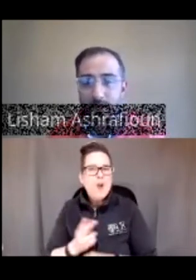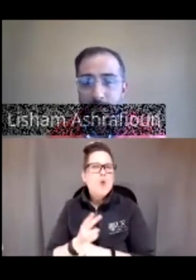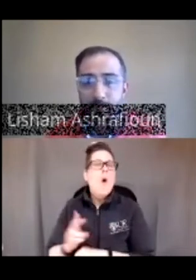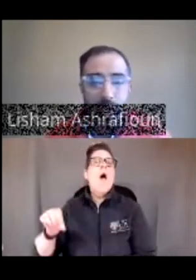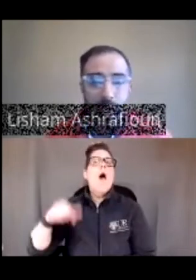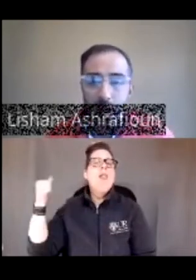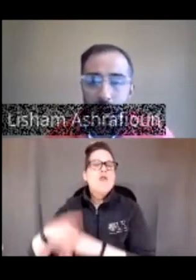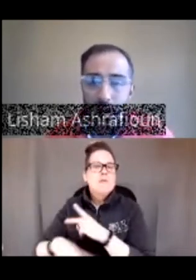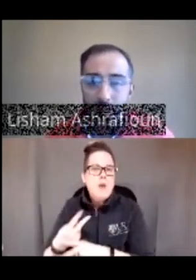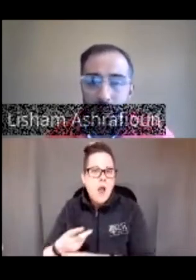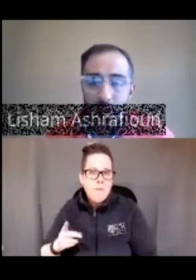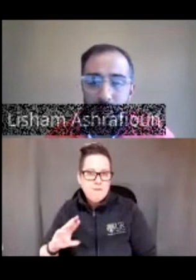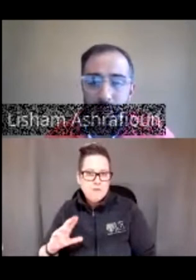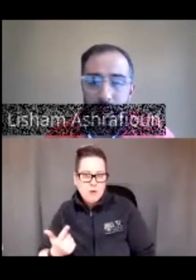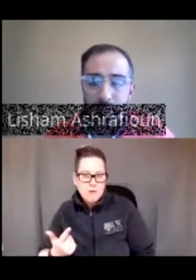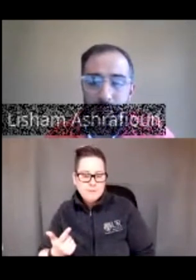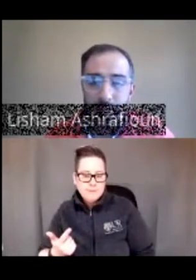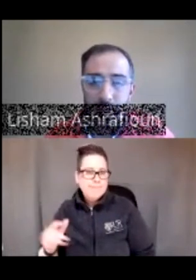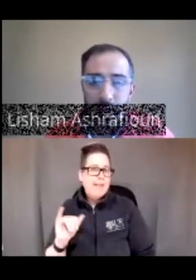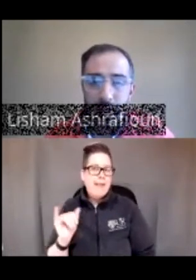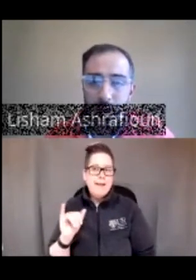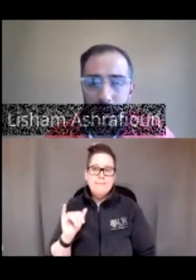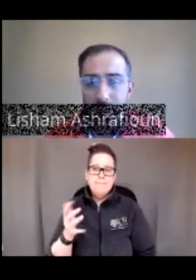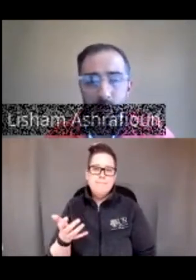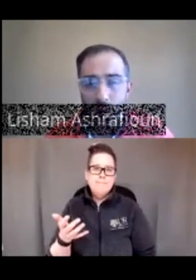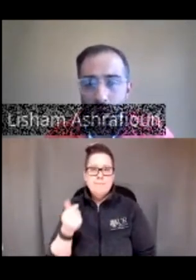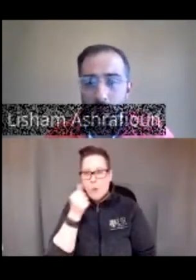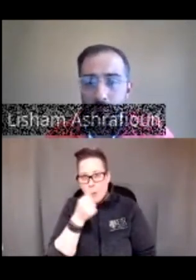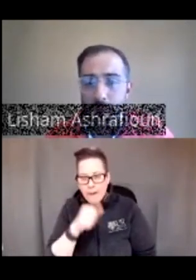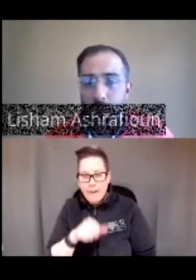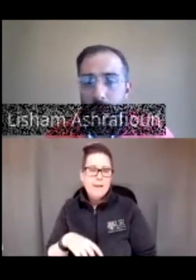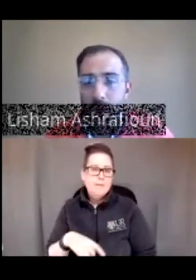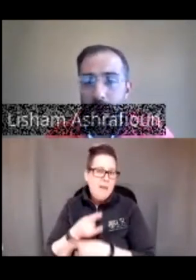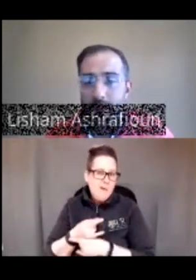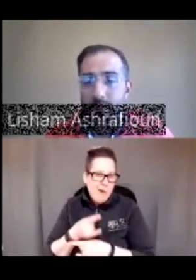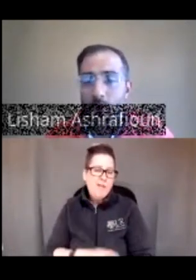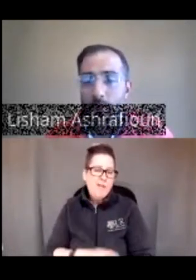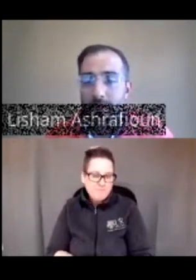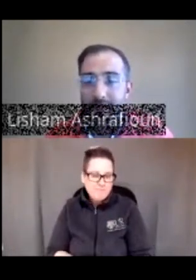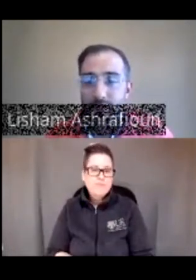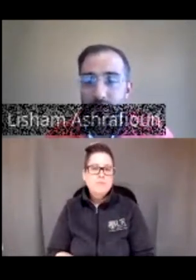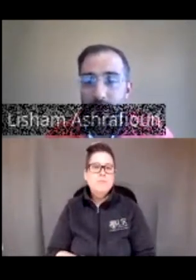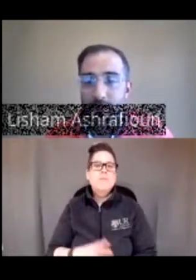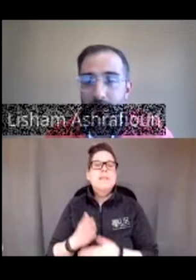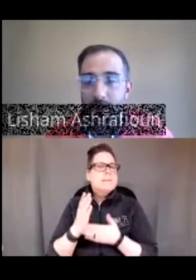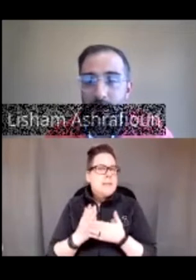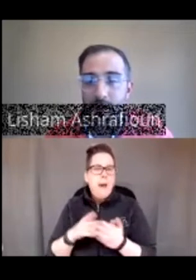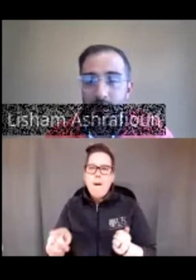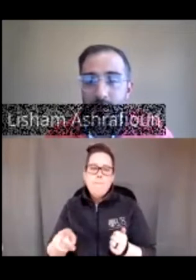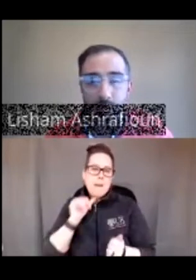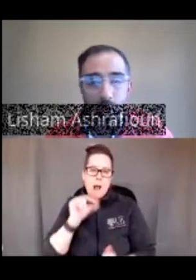drugs, like cocaine or alcohol. And then a smaller percentage are